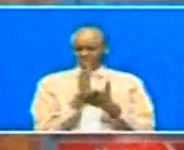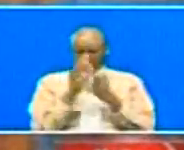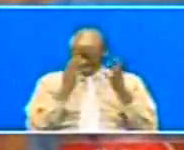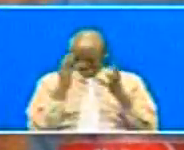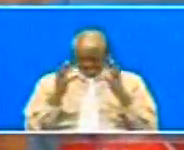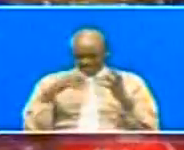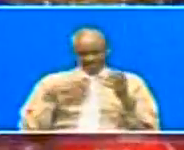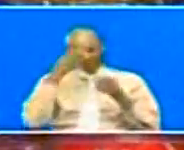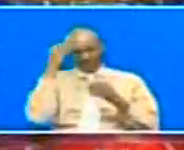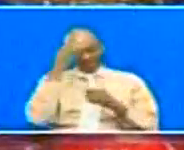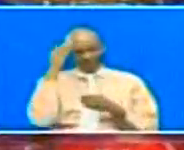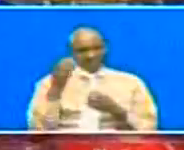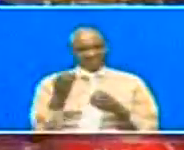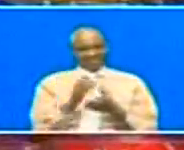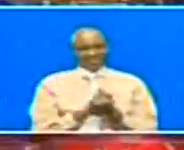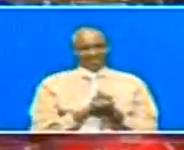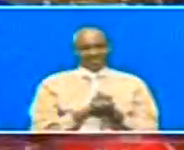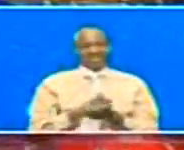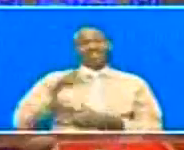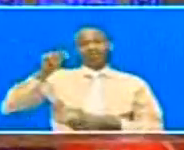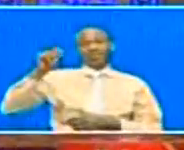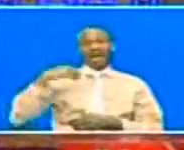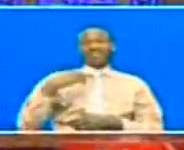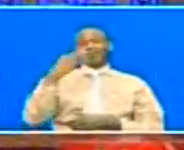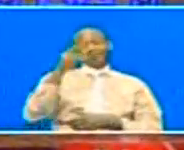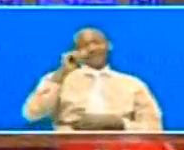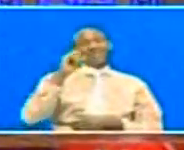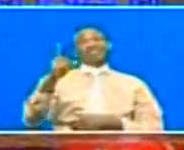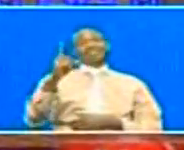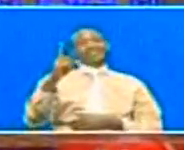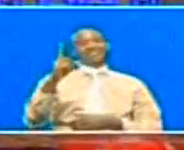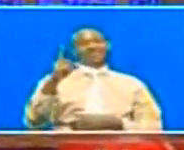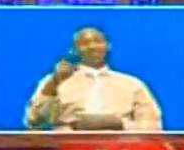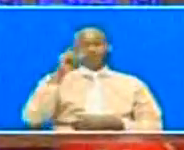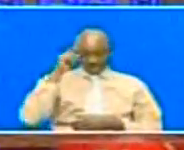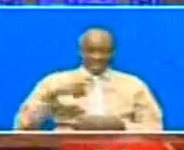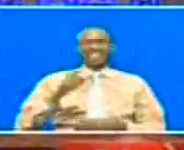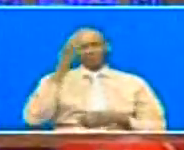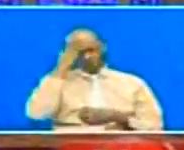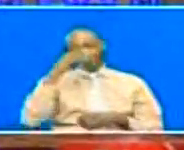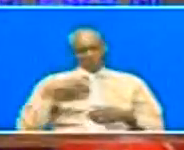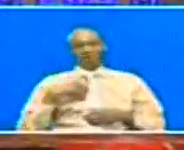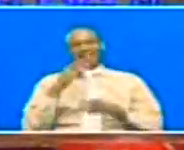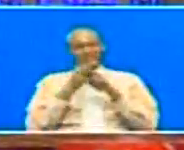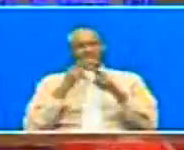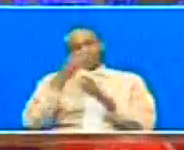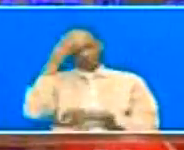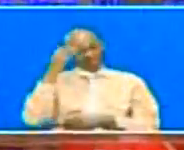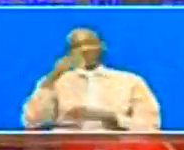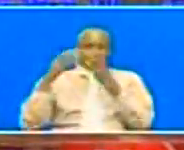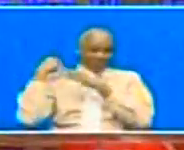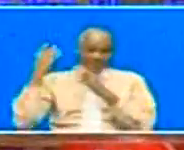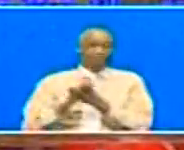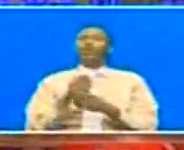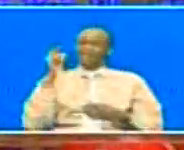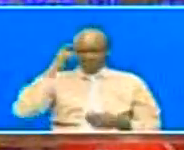Don't worry. Tweet at Fred Omachoka, at Koinange Jeff. Let us know those names we are forgetting from back in the day. I'm sure people